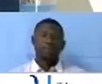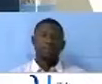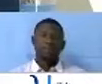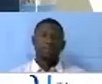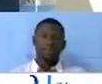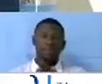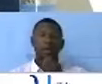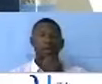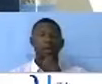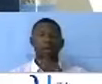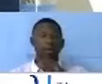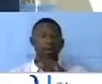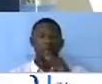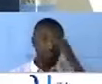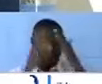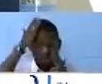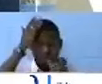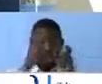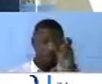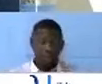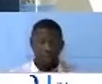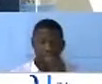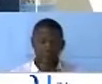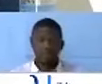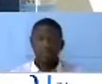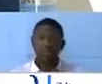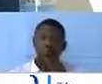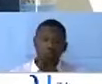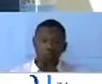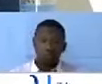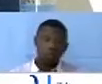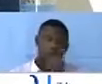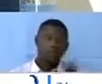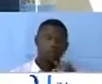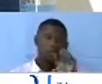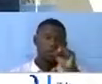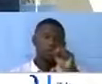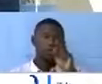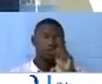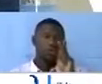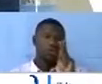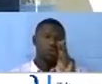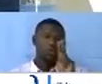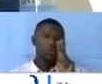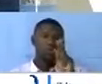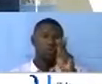Instead, he mentioned you and Sukuta Jame. Isn't